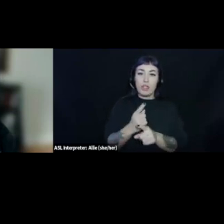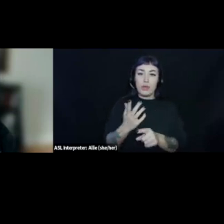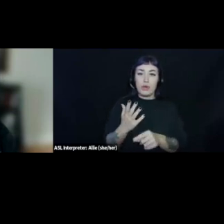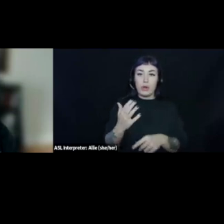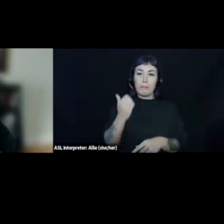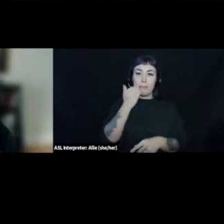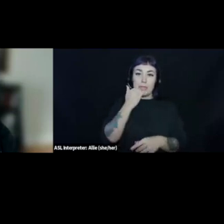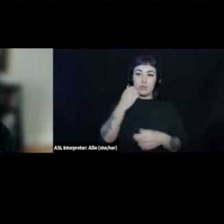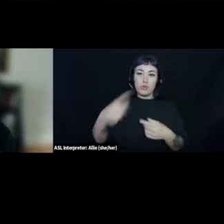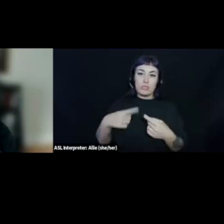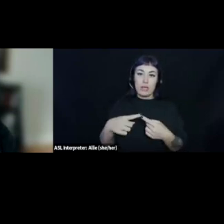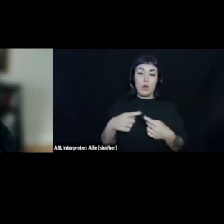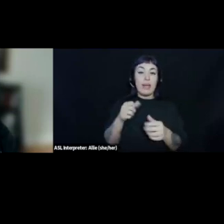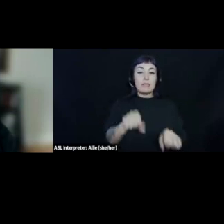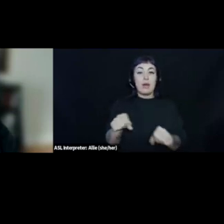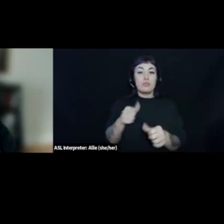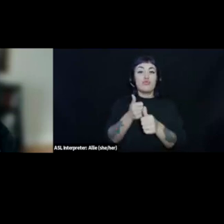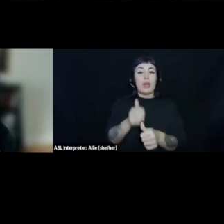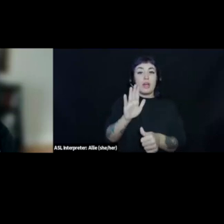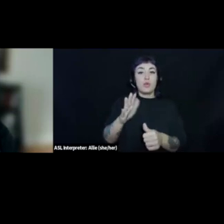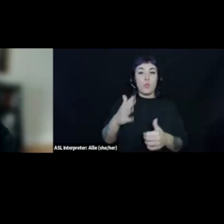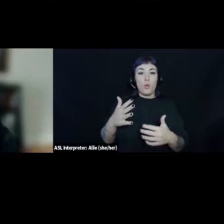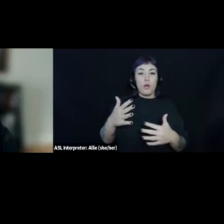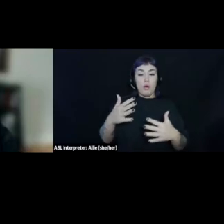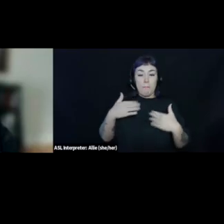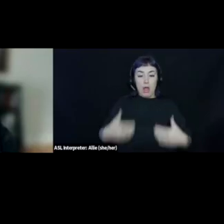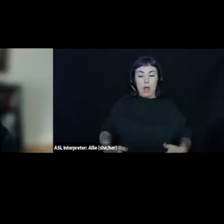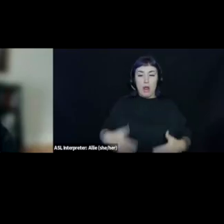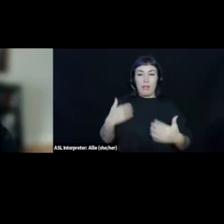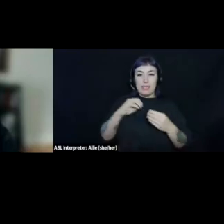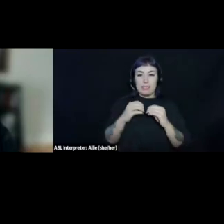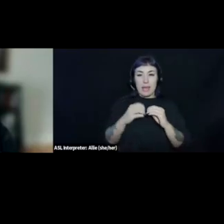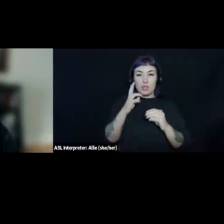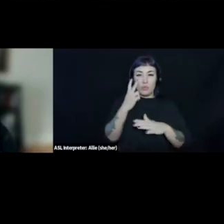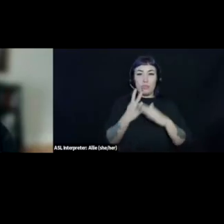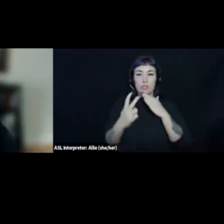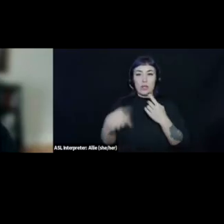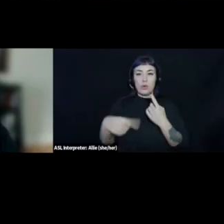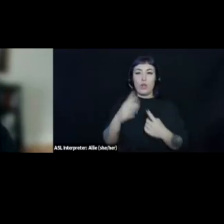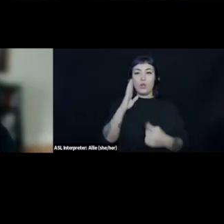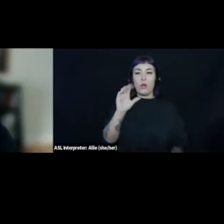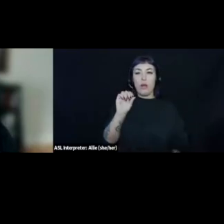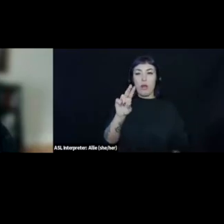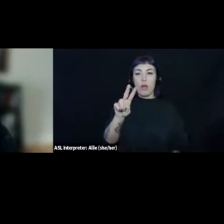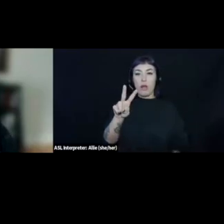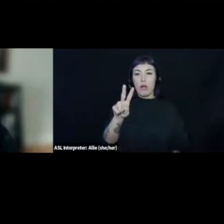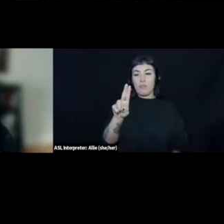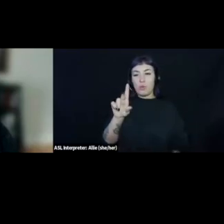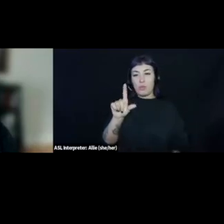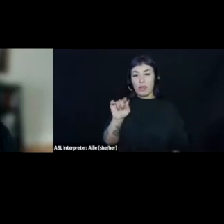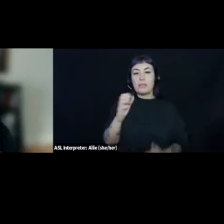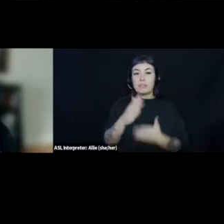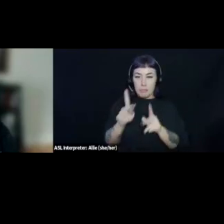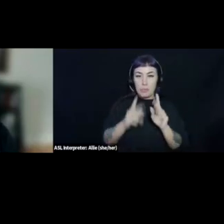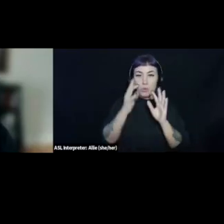it is possible to track your bodily stats to predict when you're going to ovulate. So some people do choose to use that as